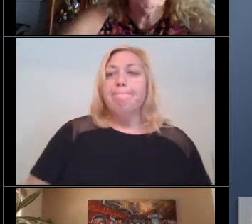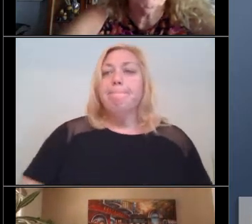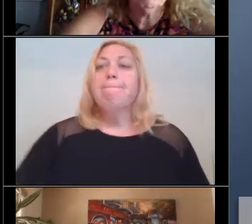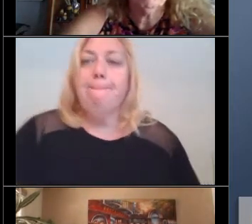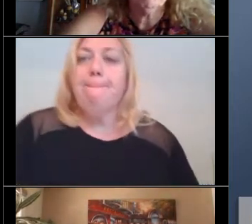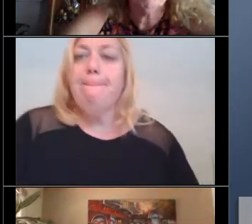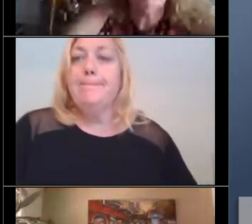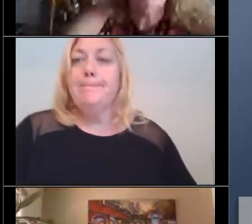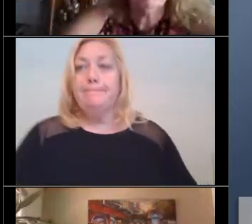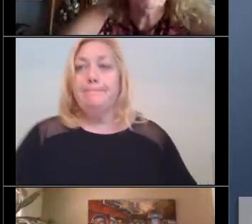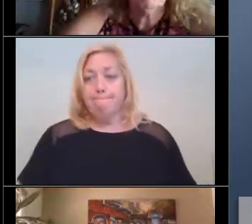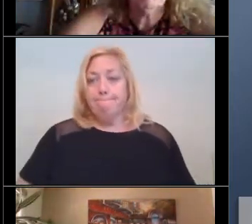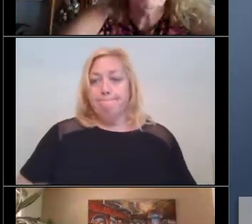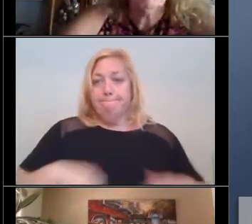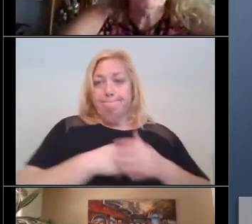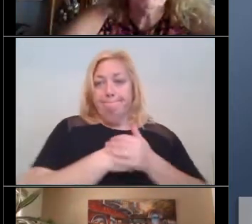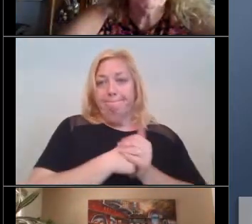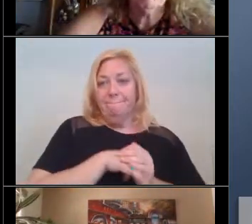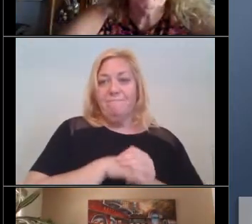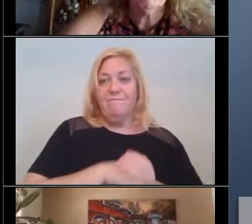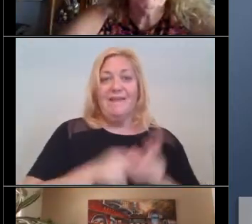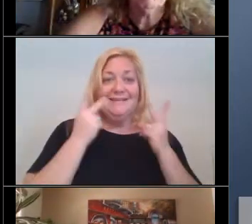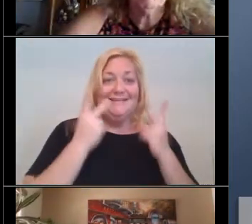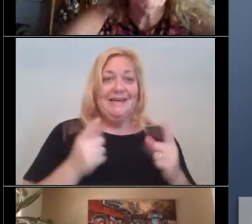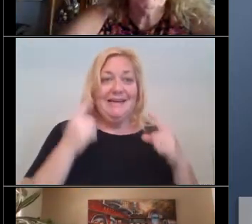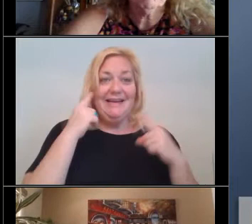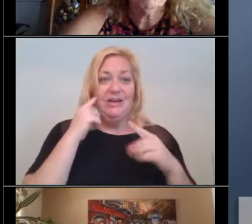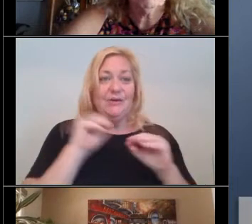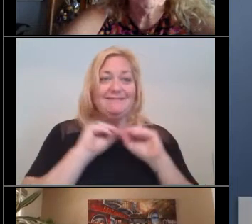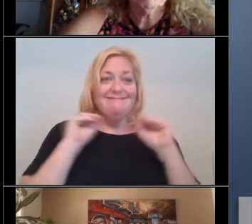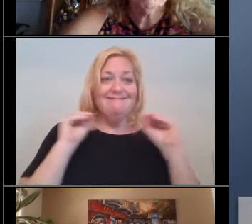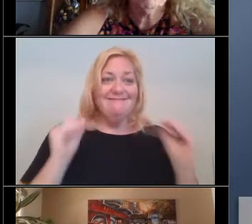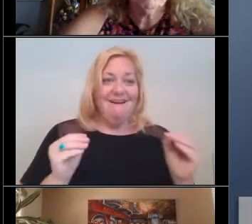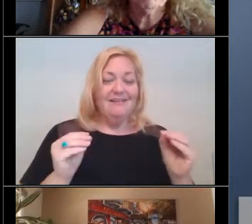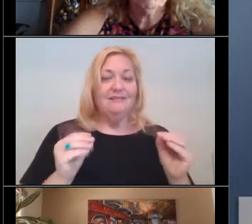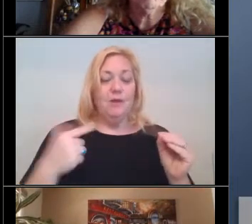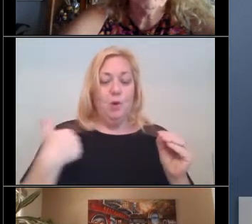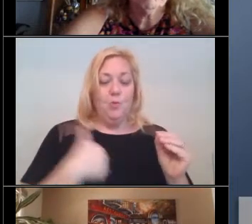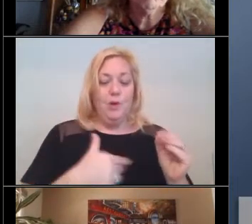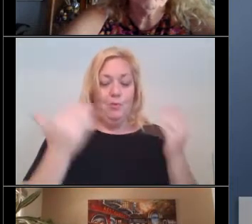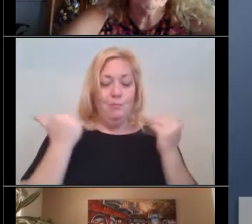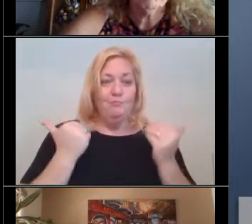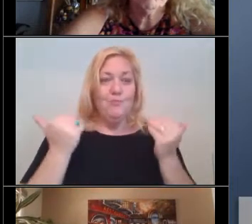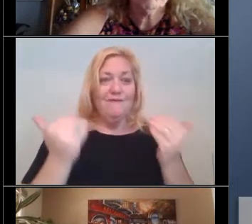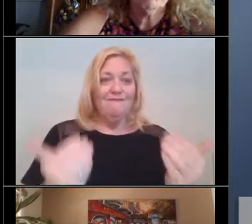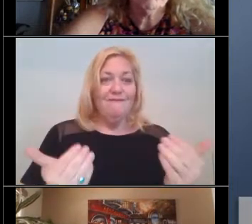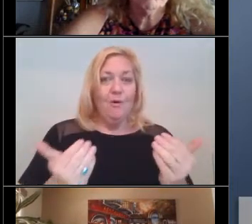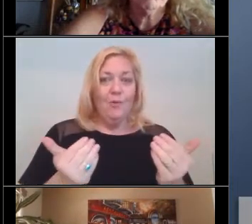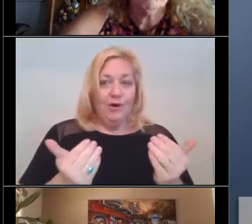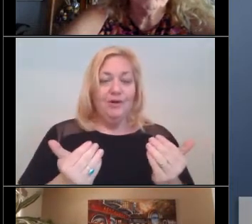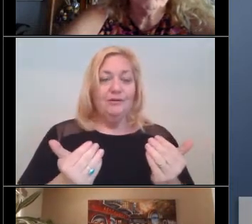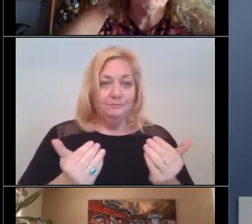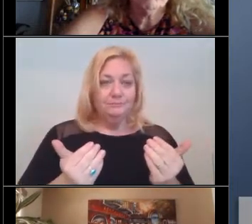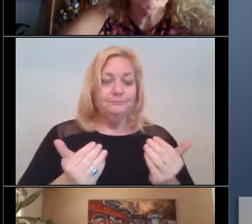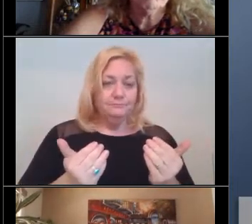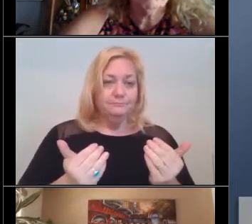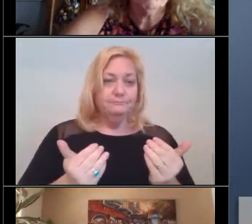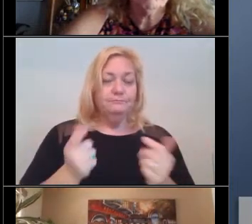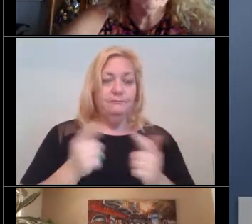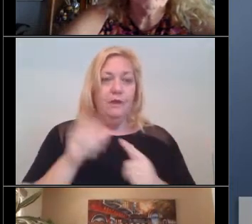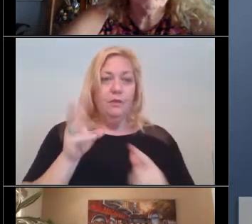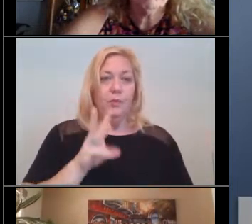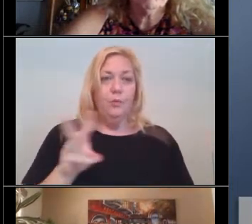Okay, seeing and hearing none, we will move forward with posting the meeting minutes on our webpage.